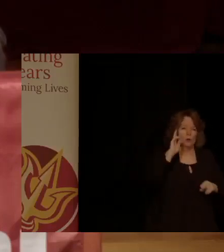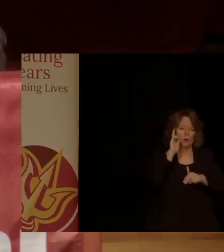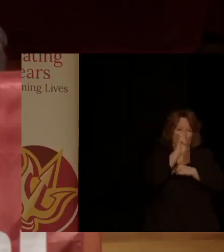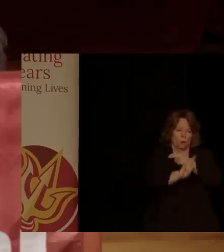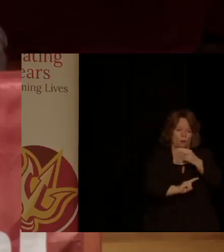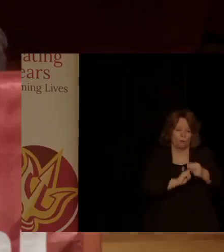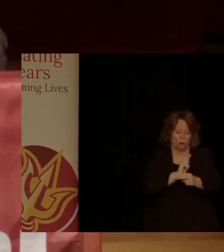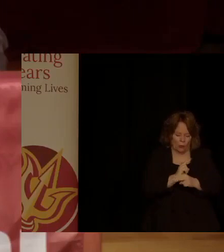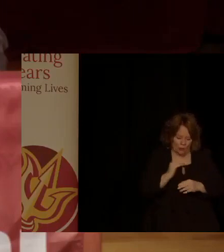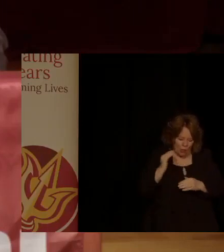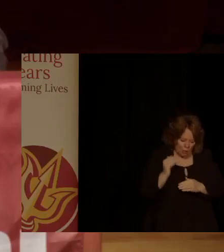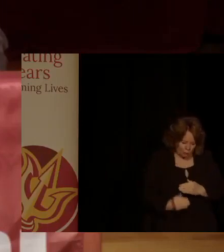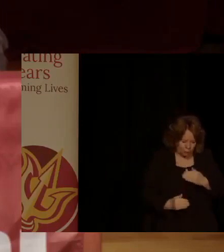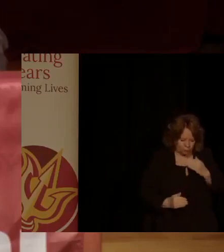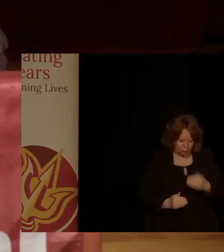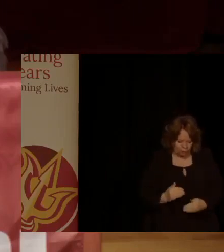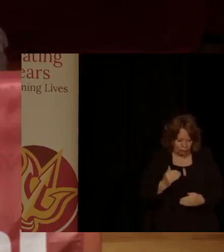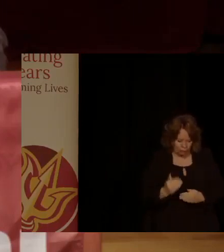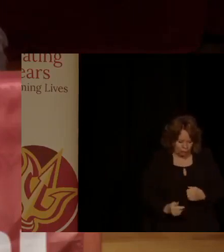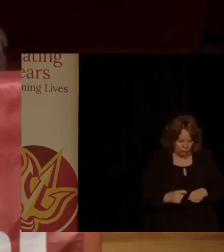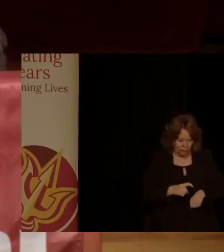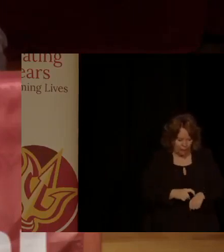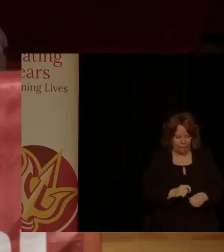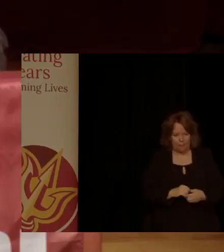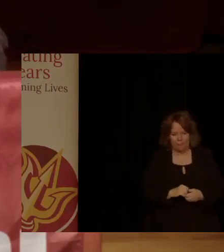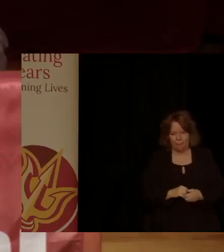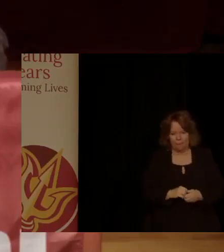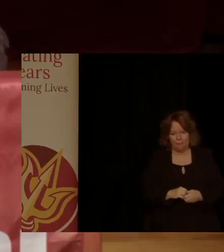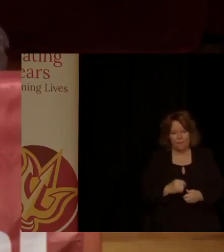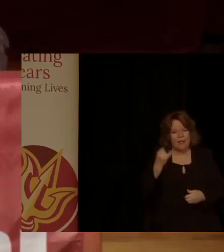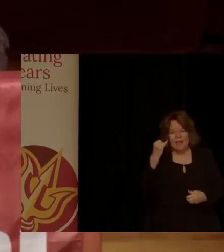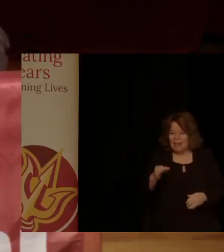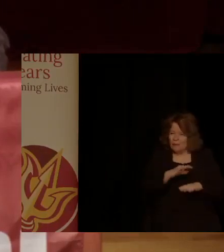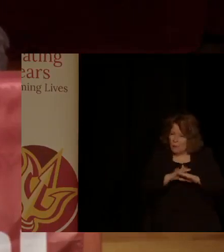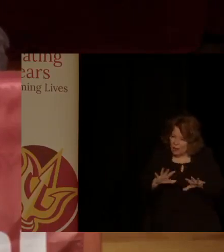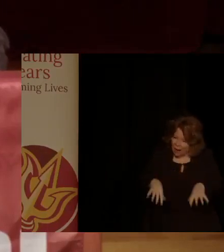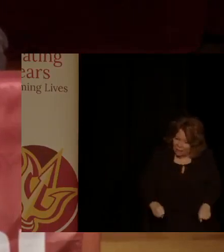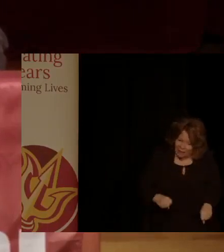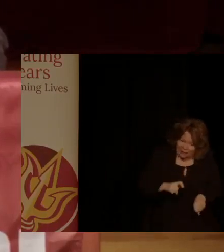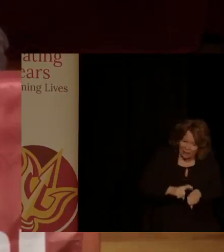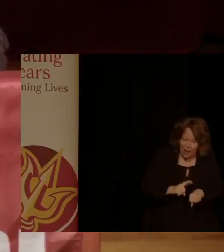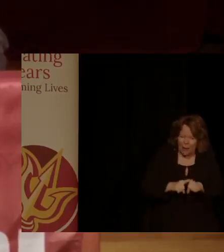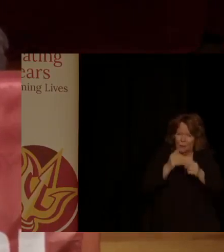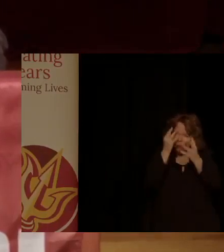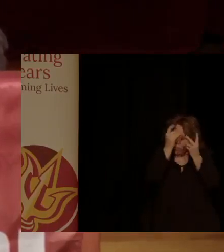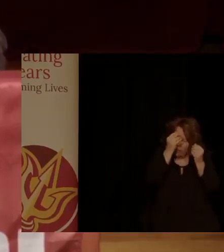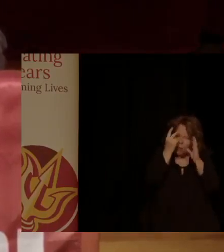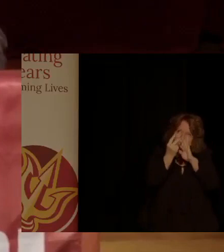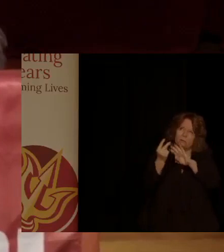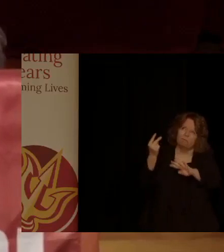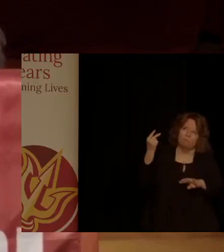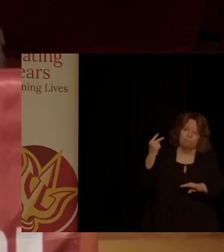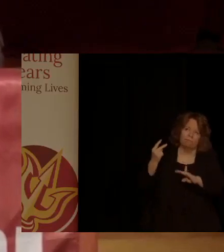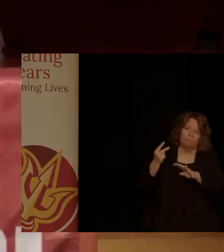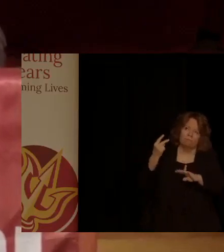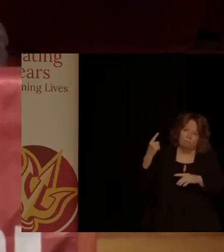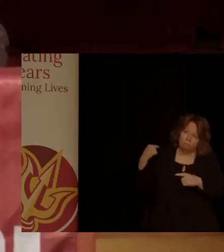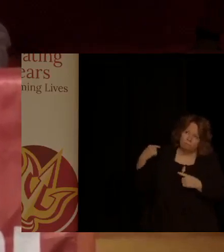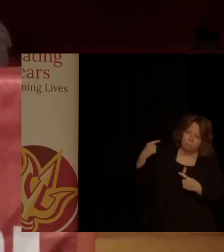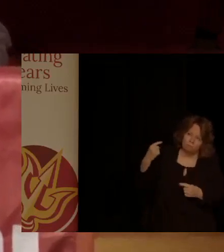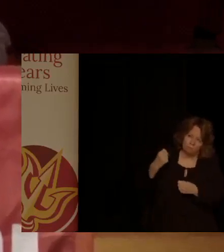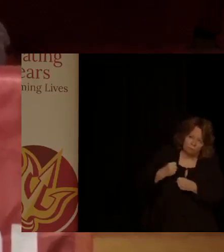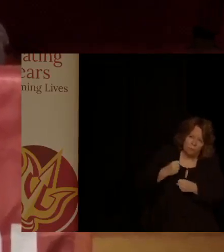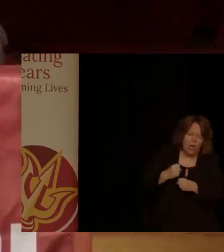If we do not take the time to look, consider, and reflect upon all that has happened in the past year, we will miss so